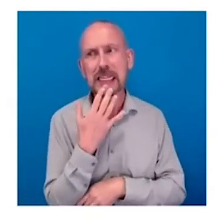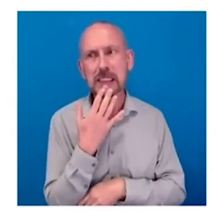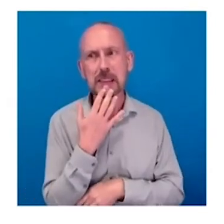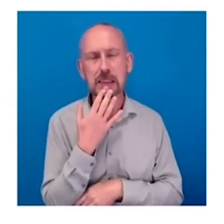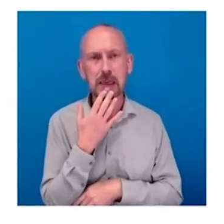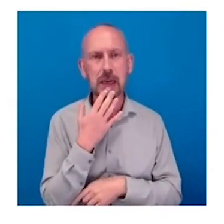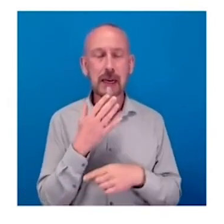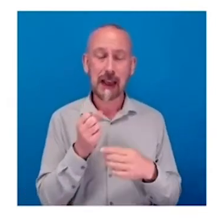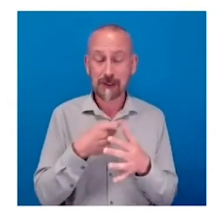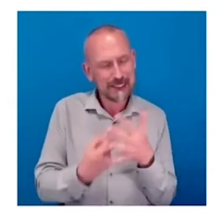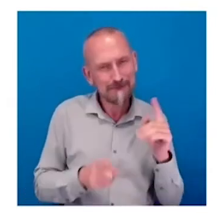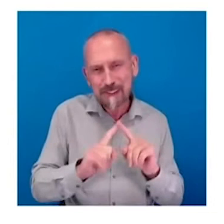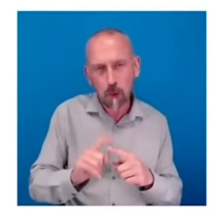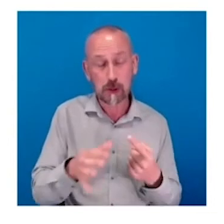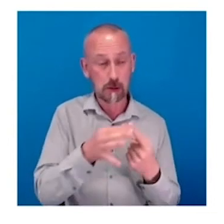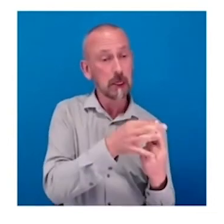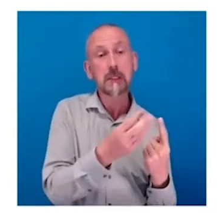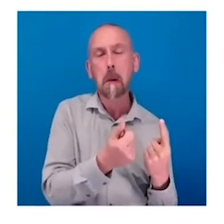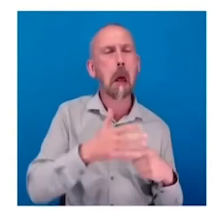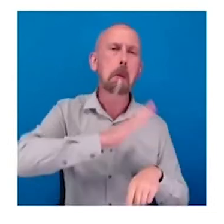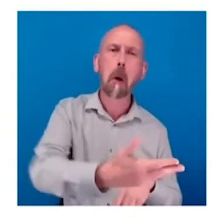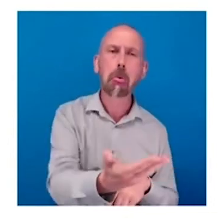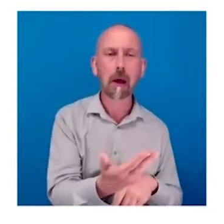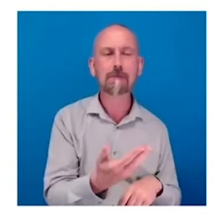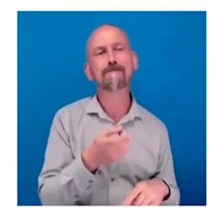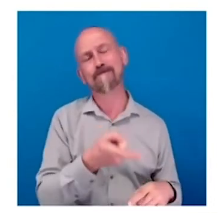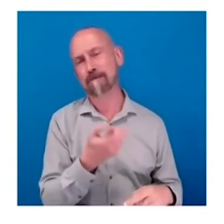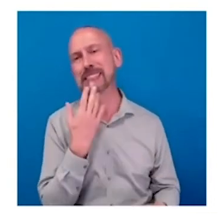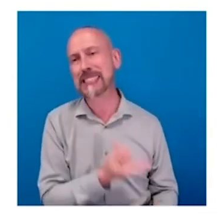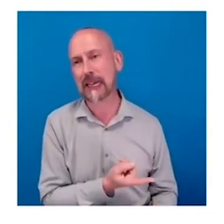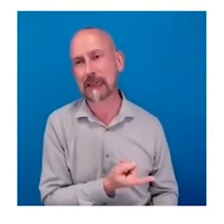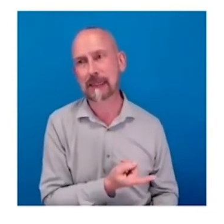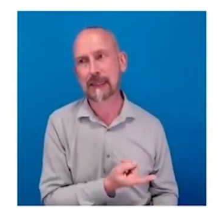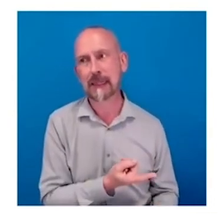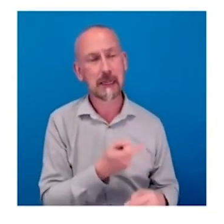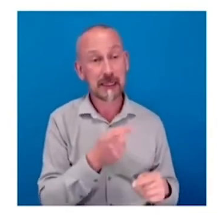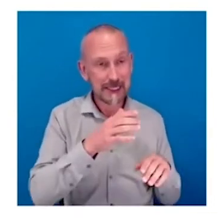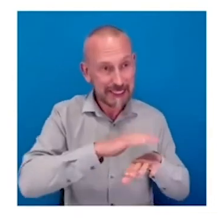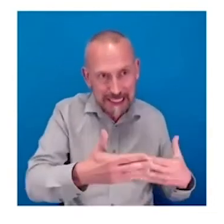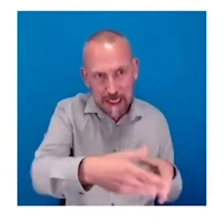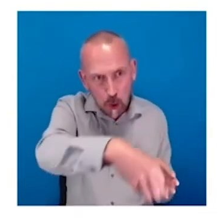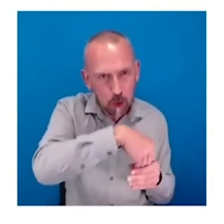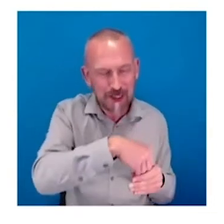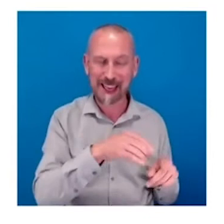to collaborate or include people. Those mistakes I'm not as keen on, okay? Being clear about